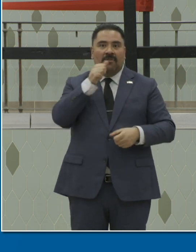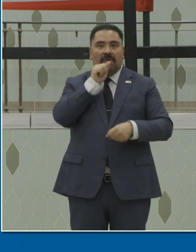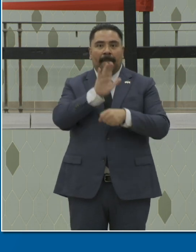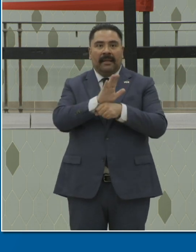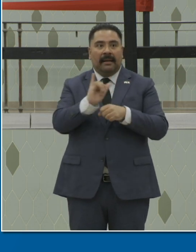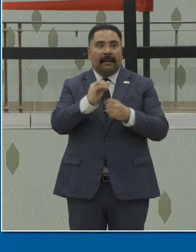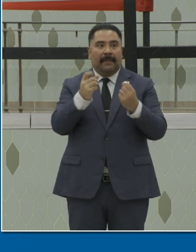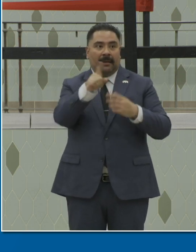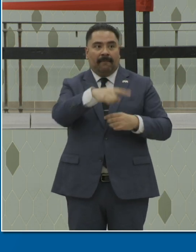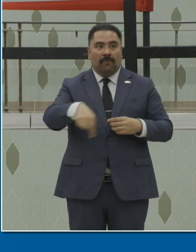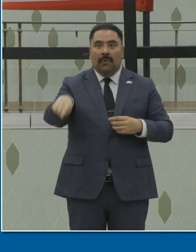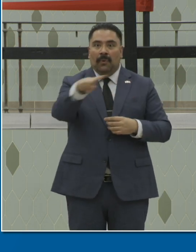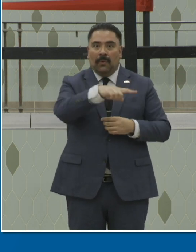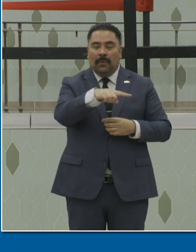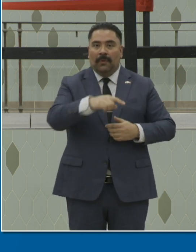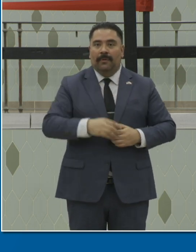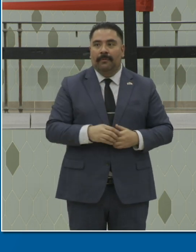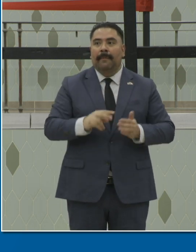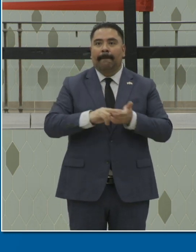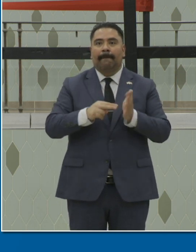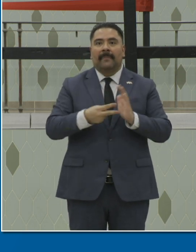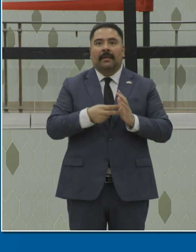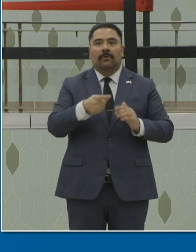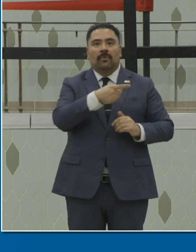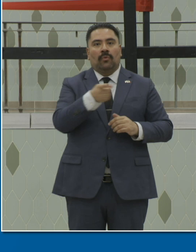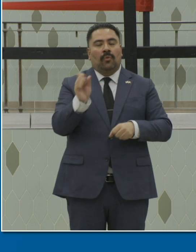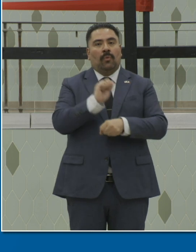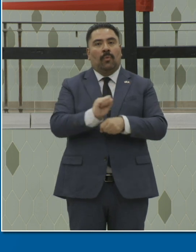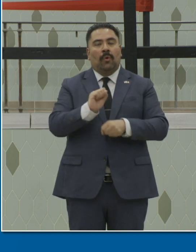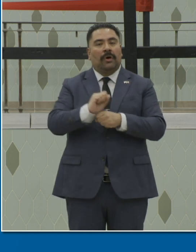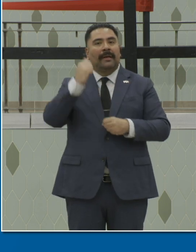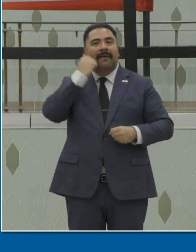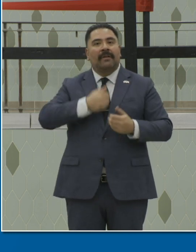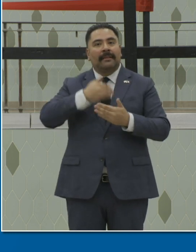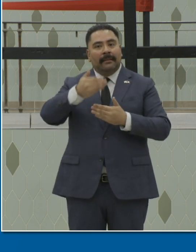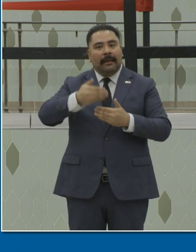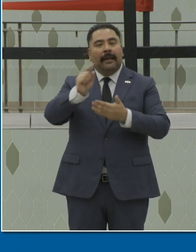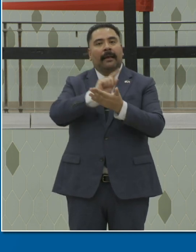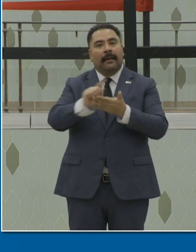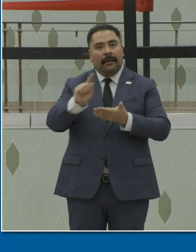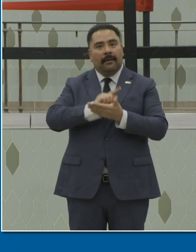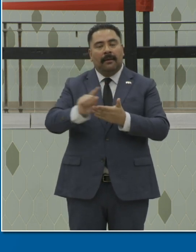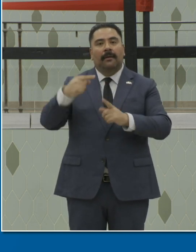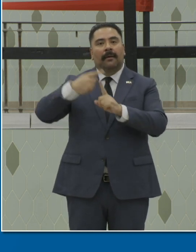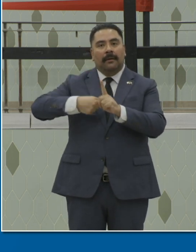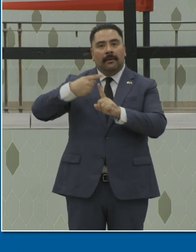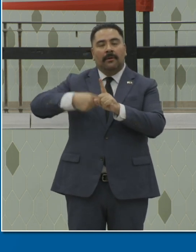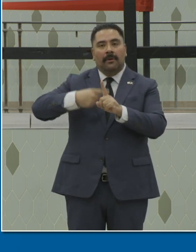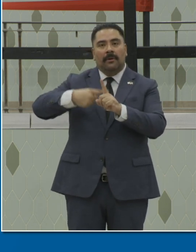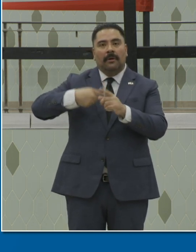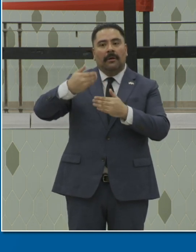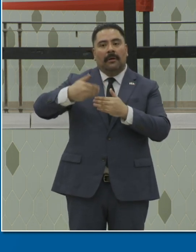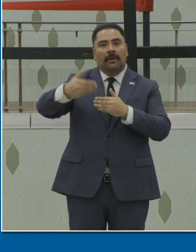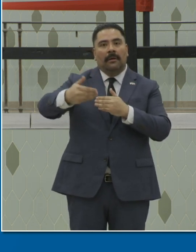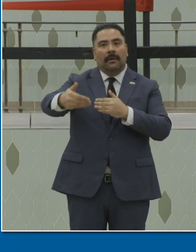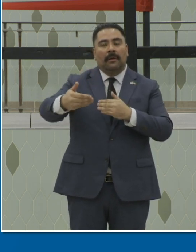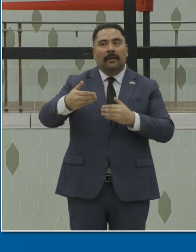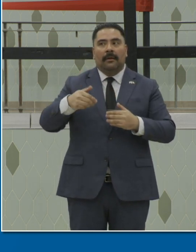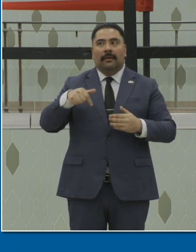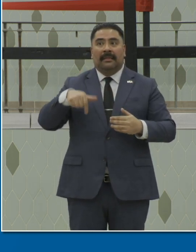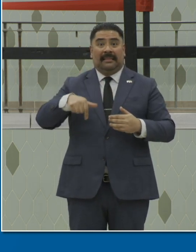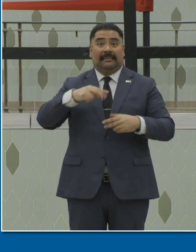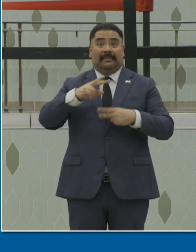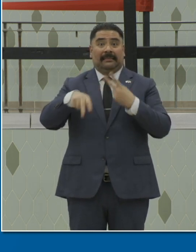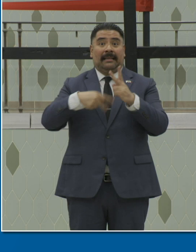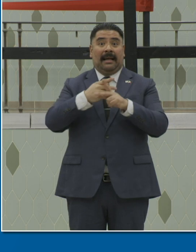this, like many of you are, then you work at it day after day, week after week, month after month. And in the case of projects